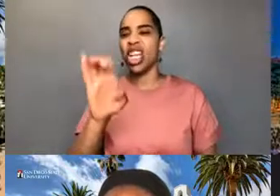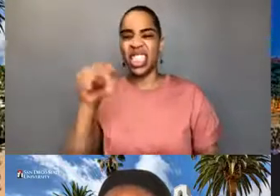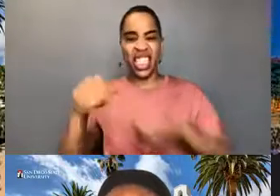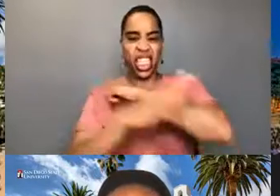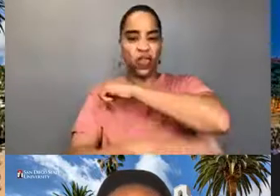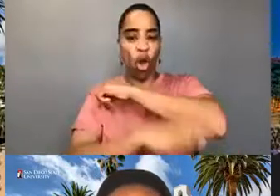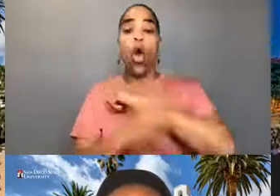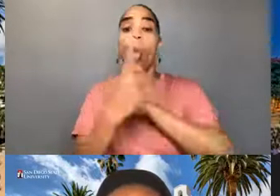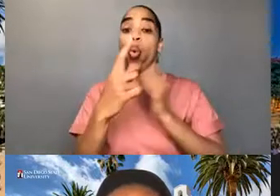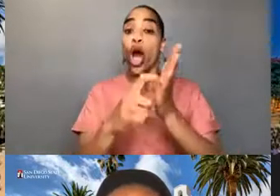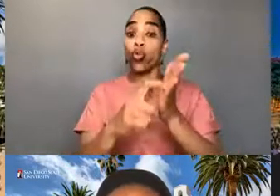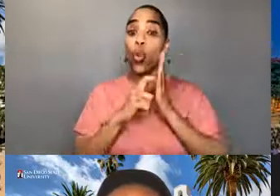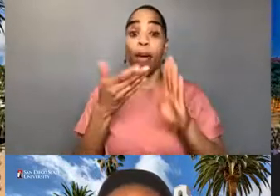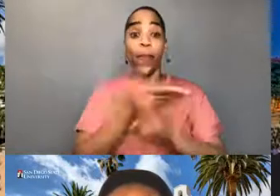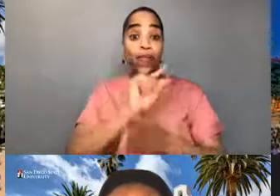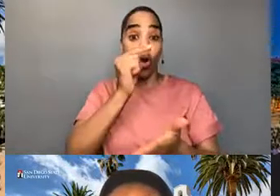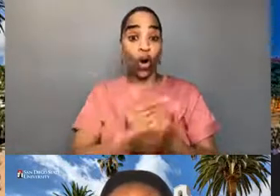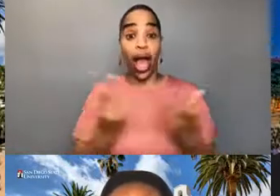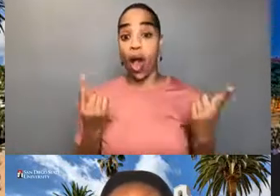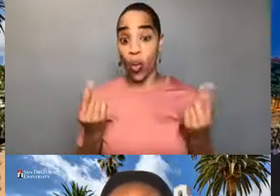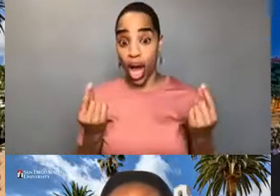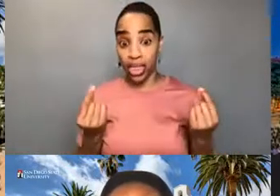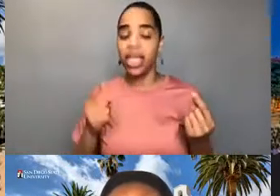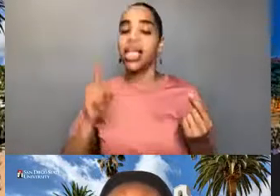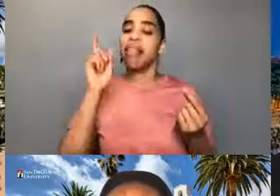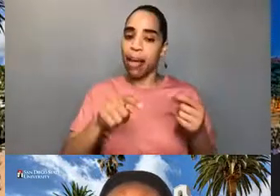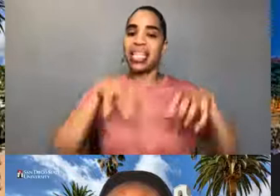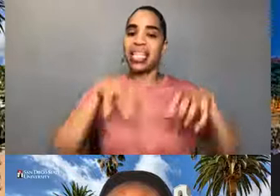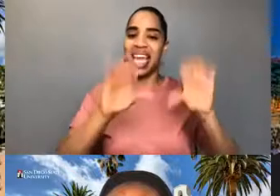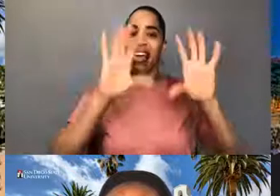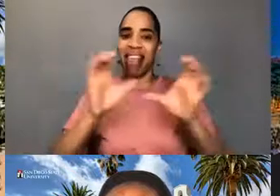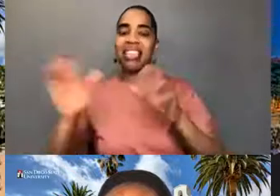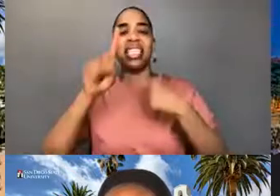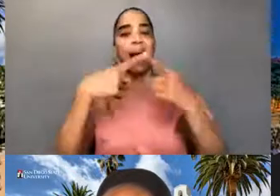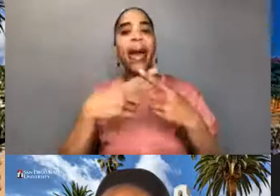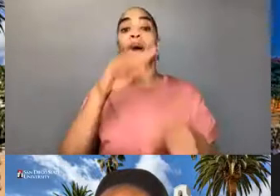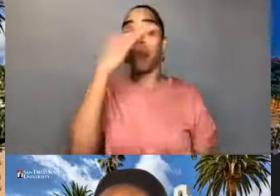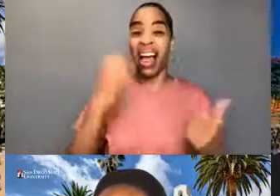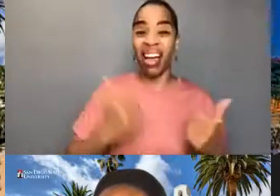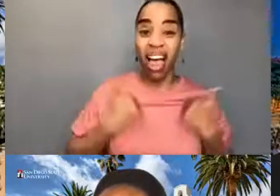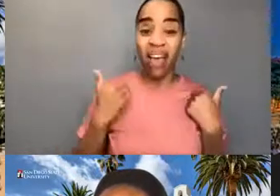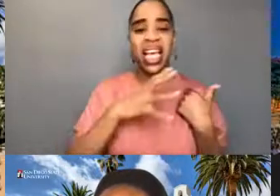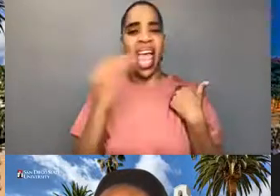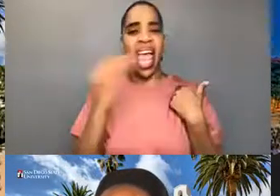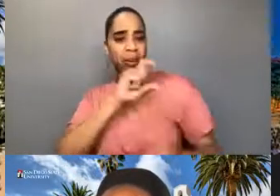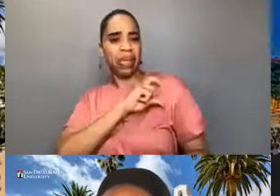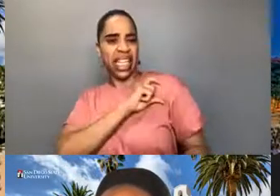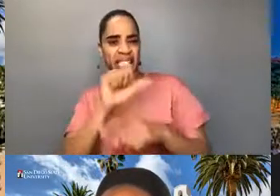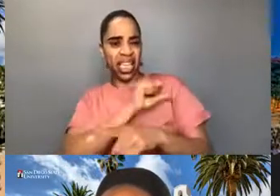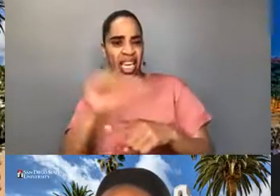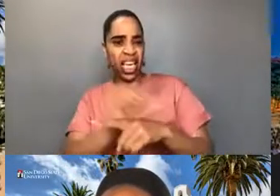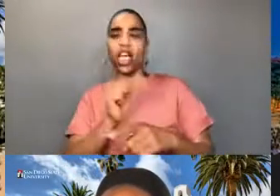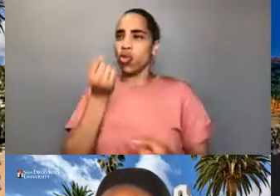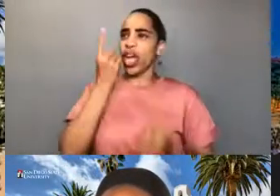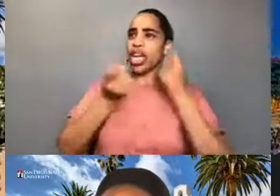a requirement for their graduation, they have to take coursework on Black lives and policing so they can understand the importance of having a